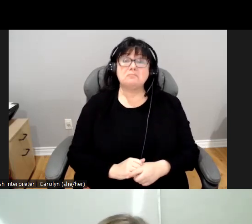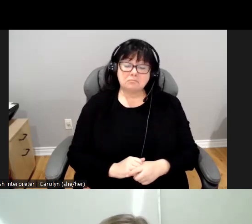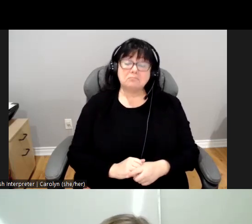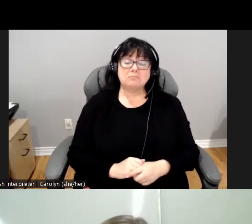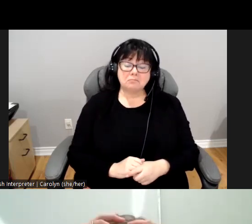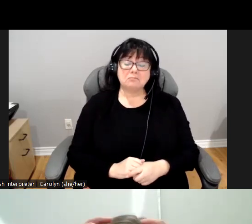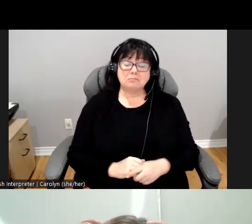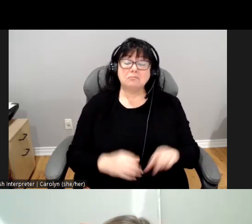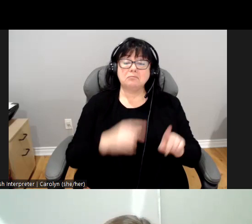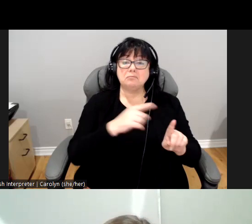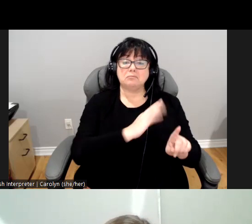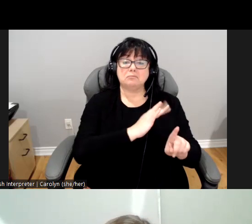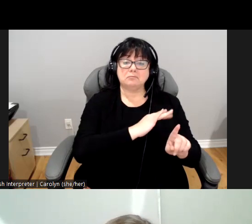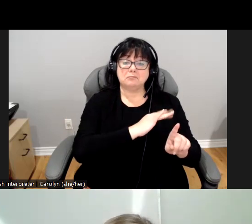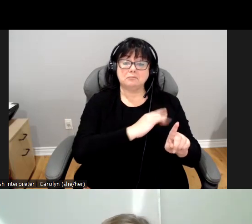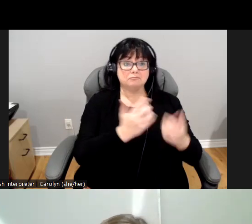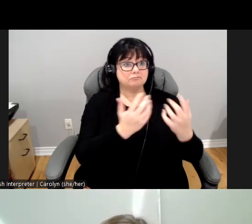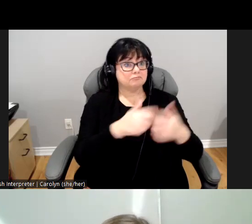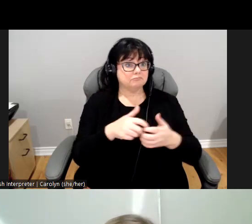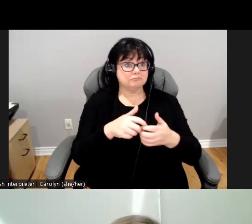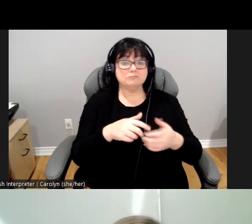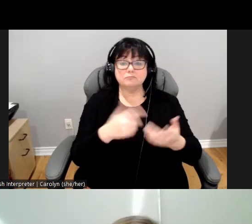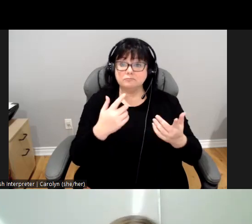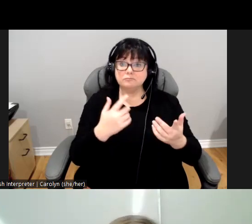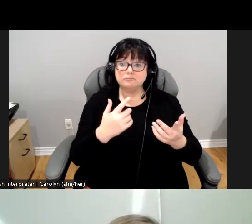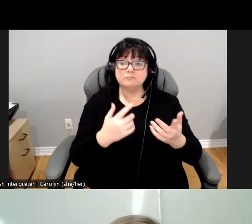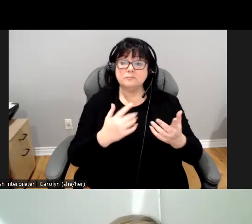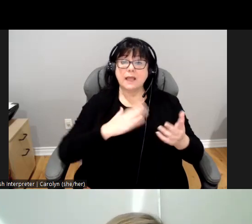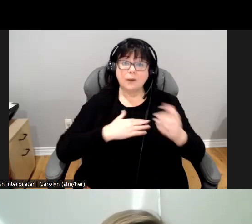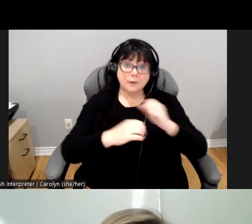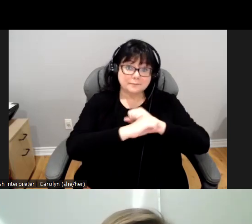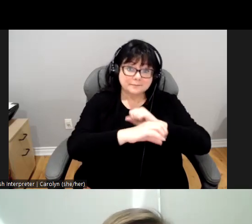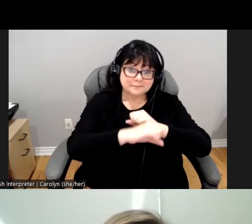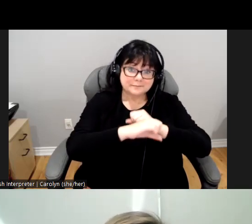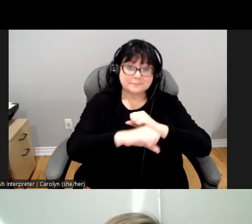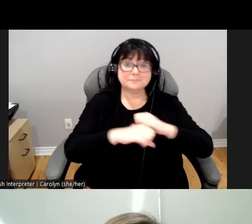with how we wanted to market it and put it out there.